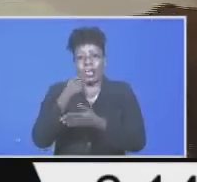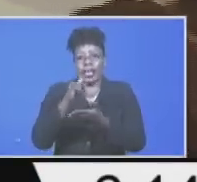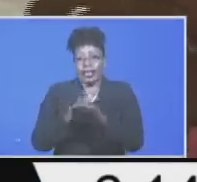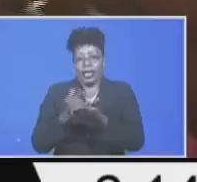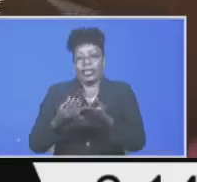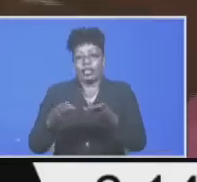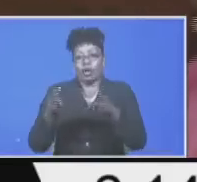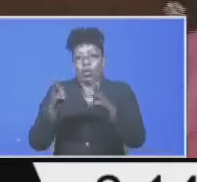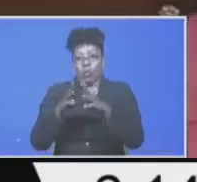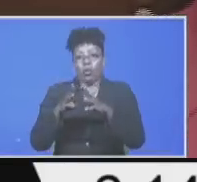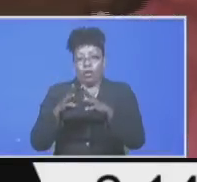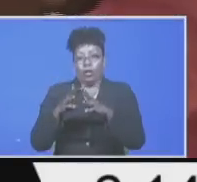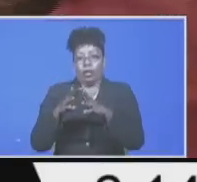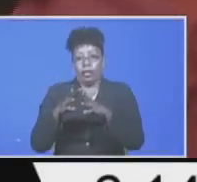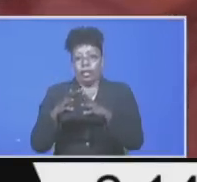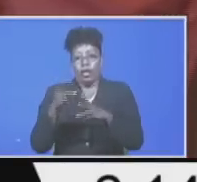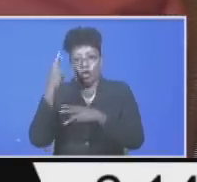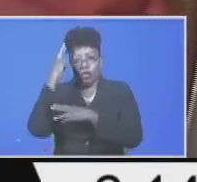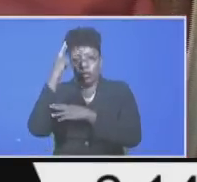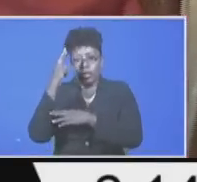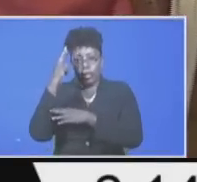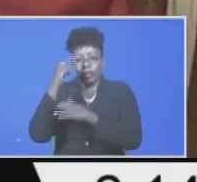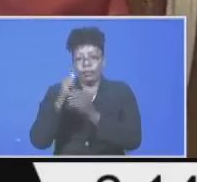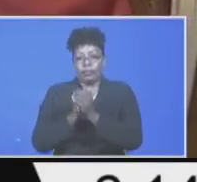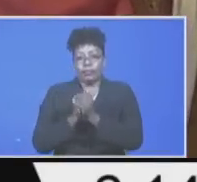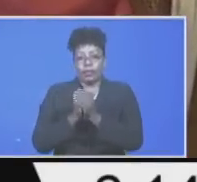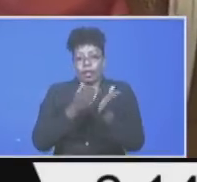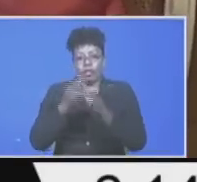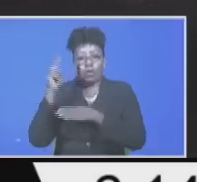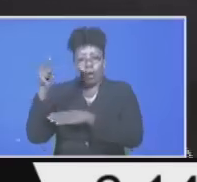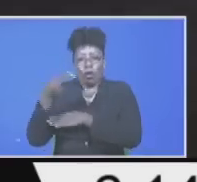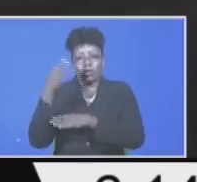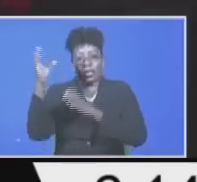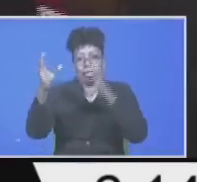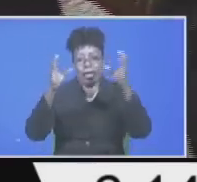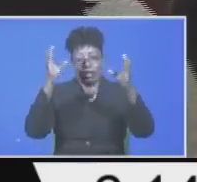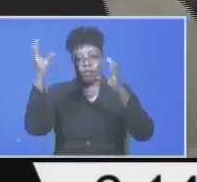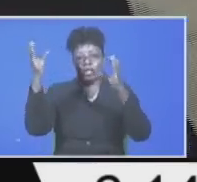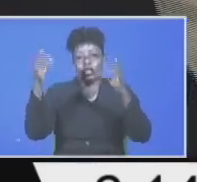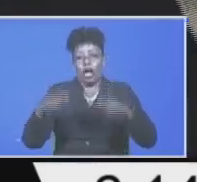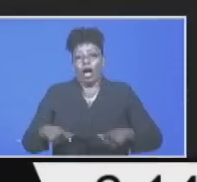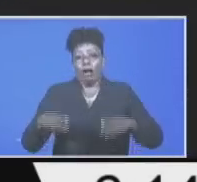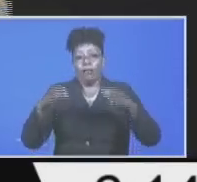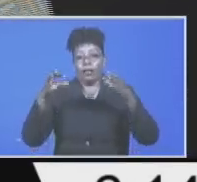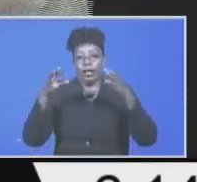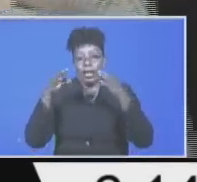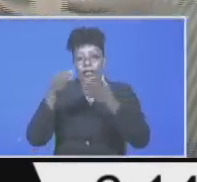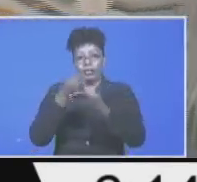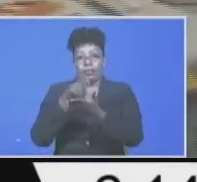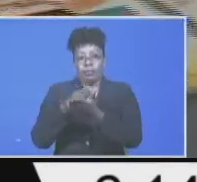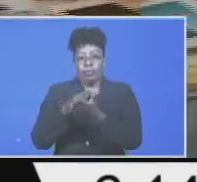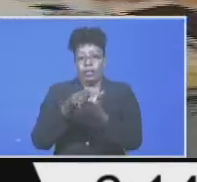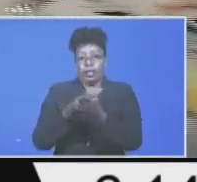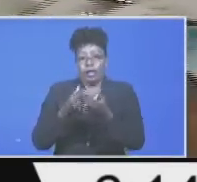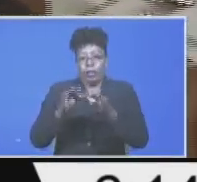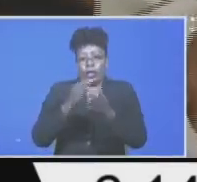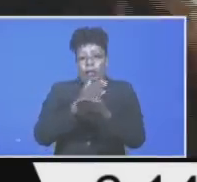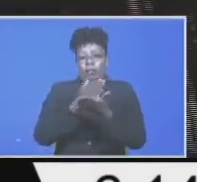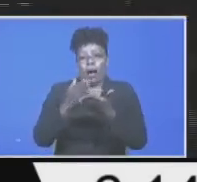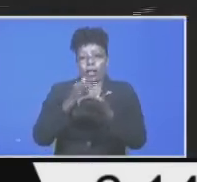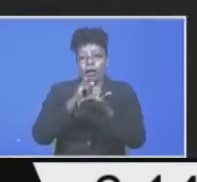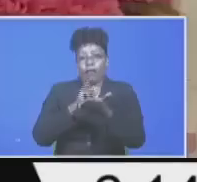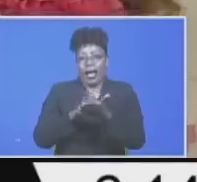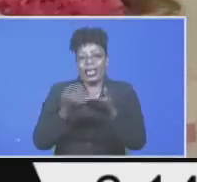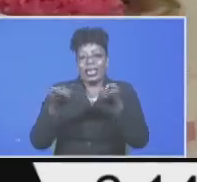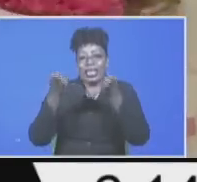very worthy cause. She says Sister is preparing to host a celebration of life to raise much-needed funds. A key part of that fundraising